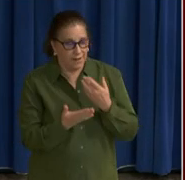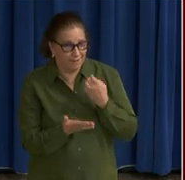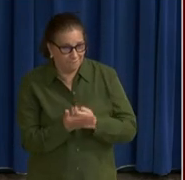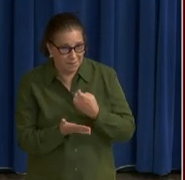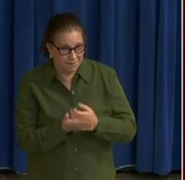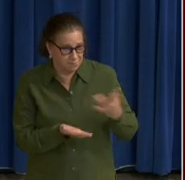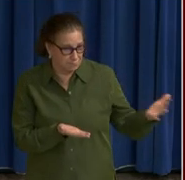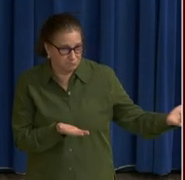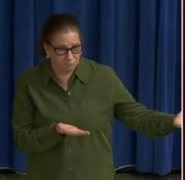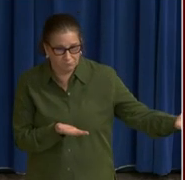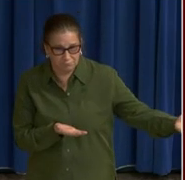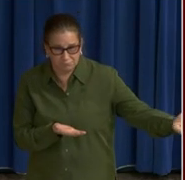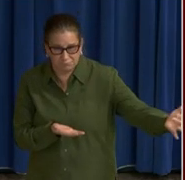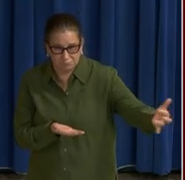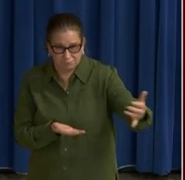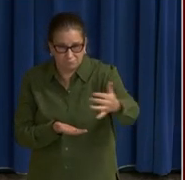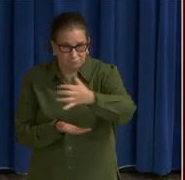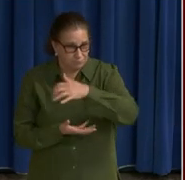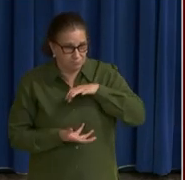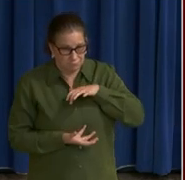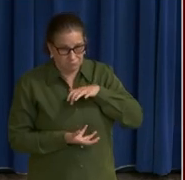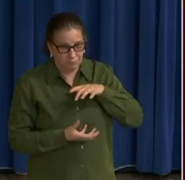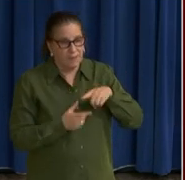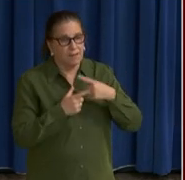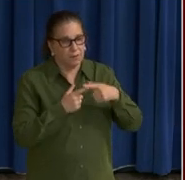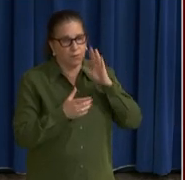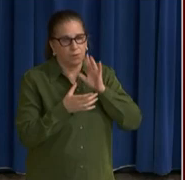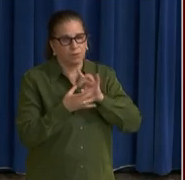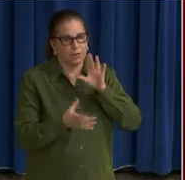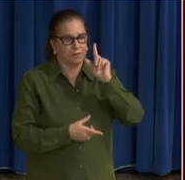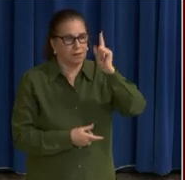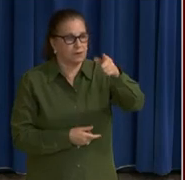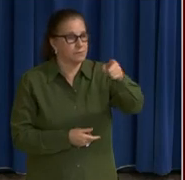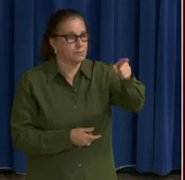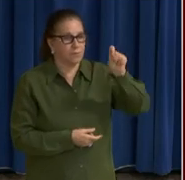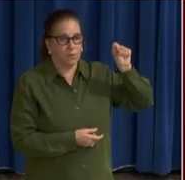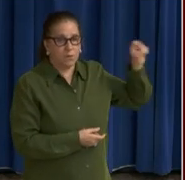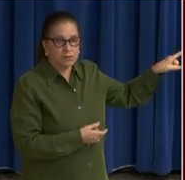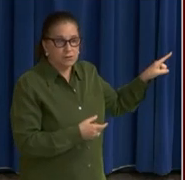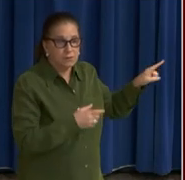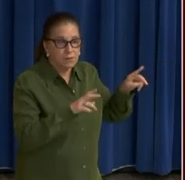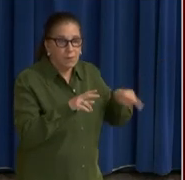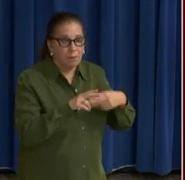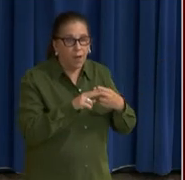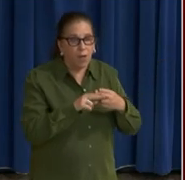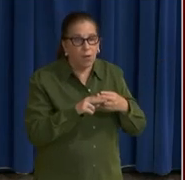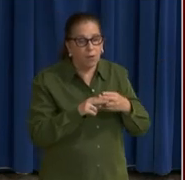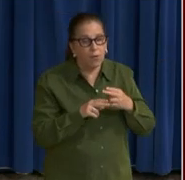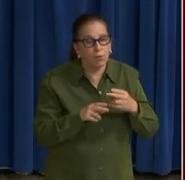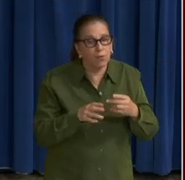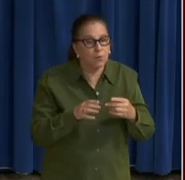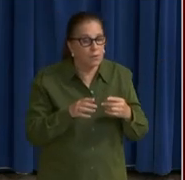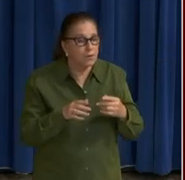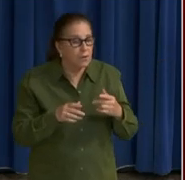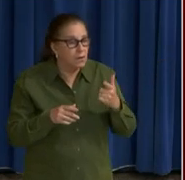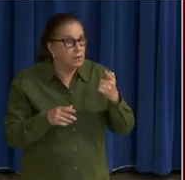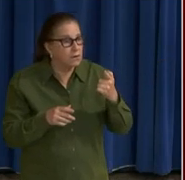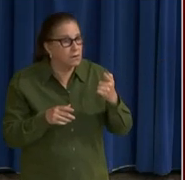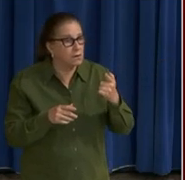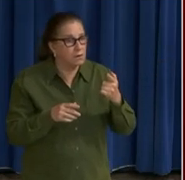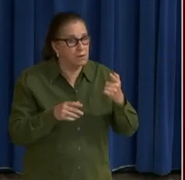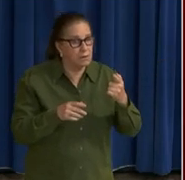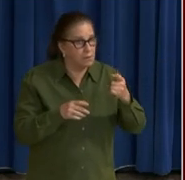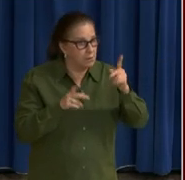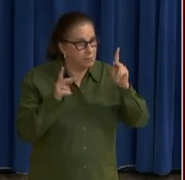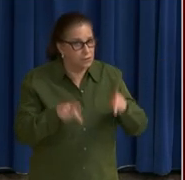the officers, what appears to be his immediate reaction is to look for that weapon. And you hear him frantically actually saying,